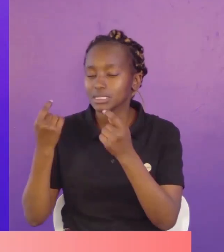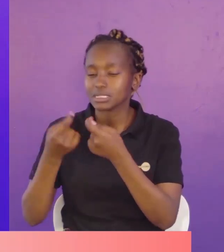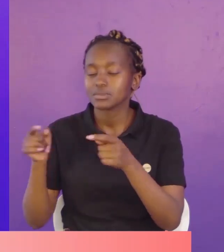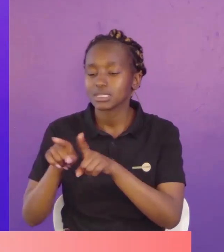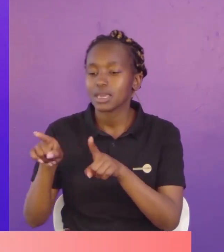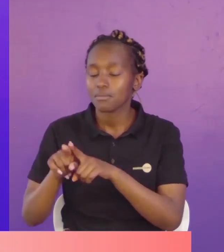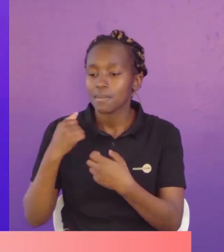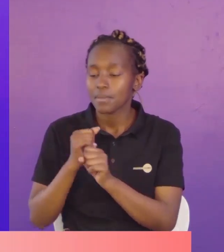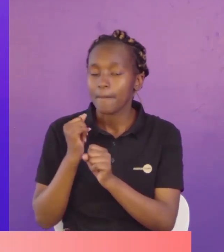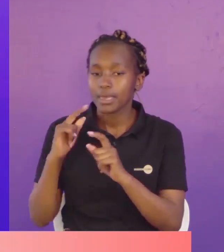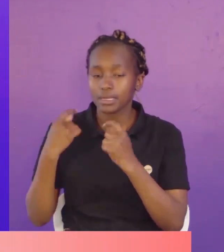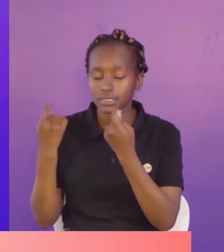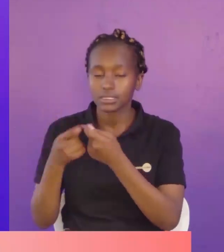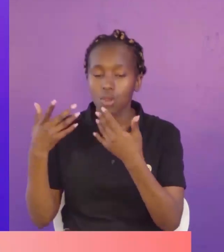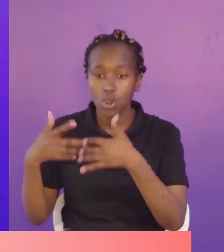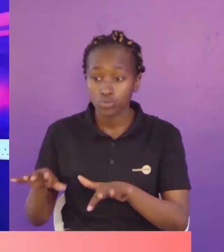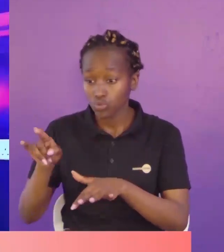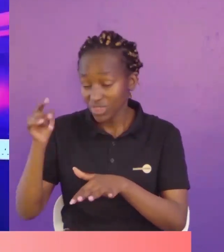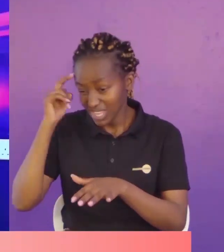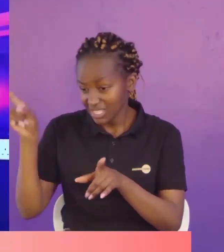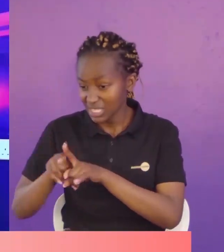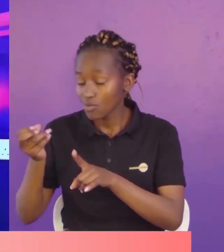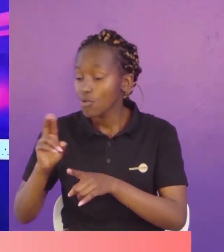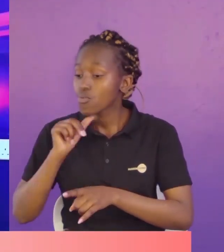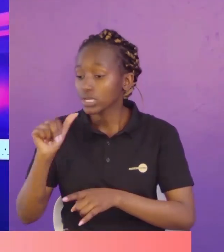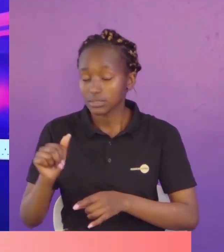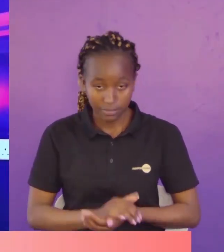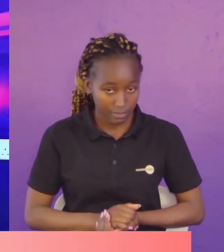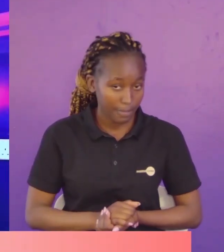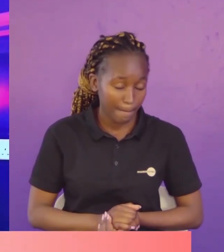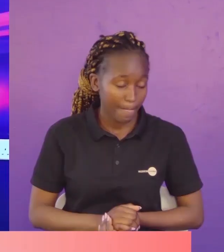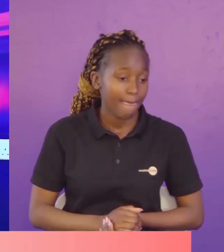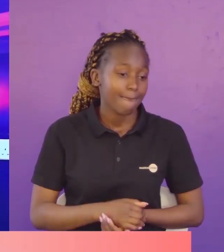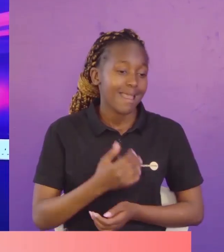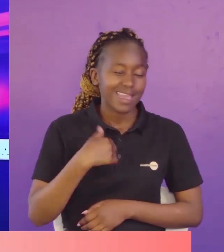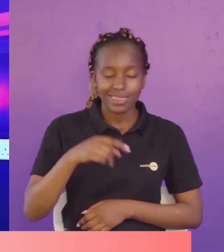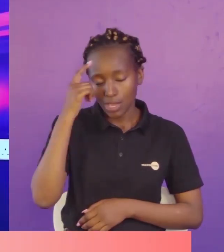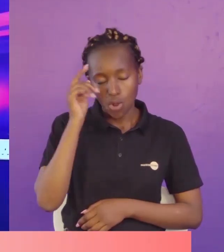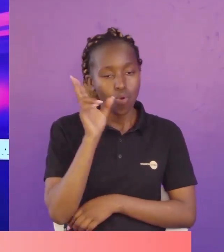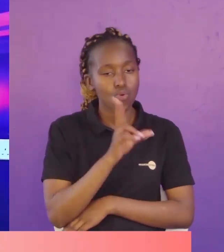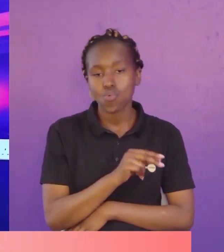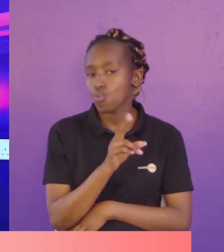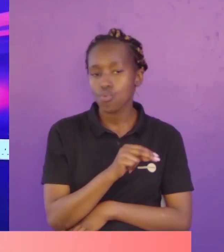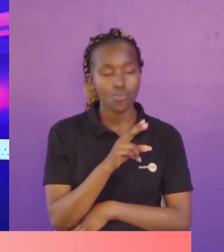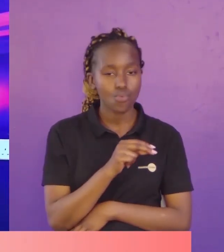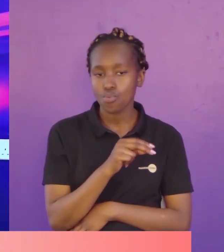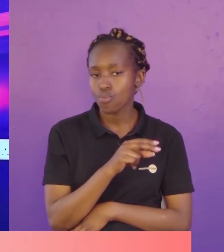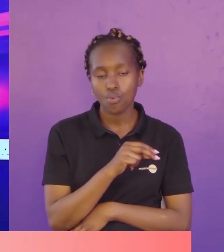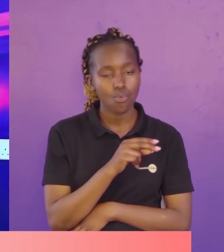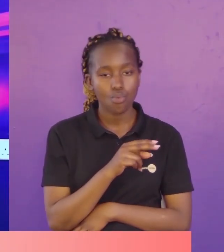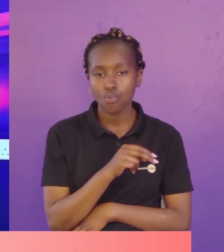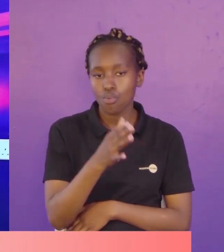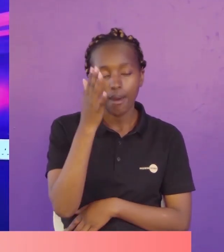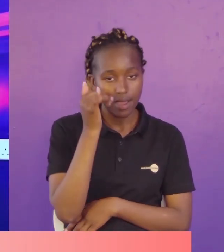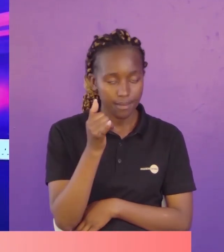think so as well? I can say it is absolutely no. Because, you know,